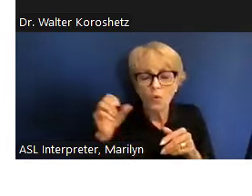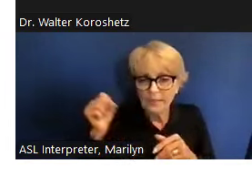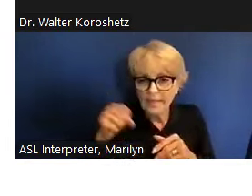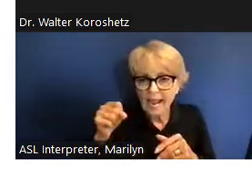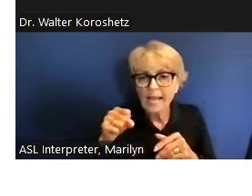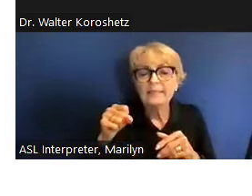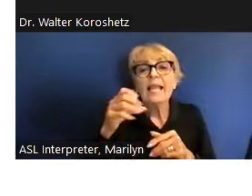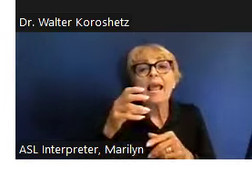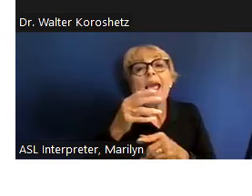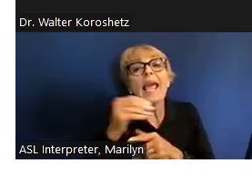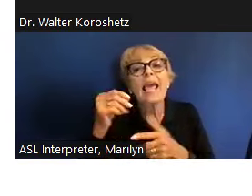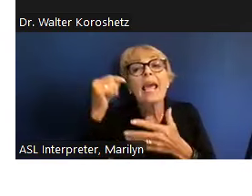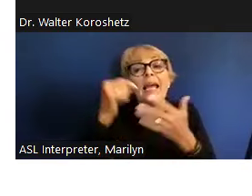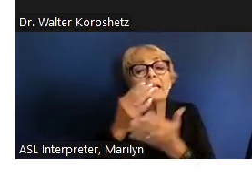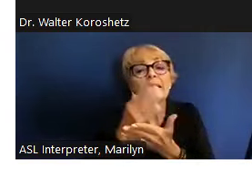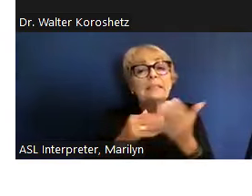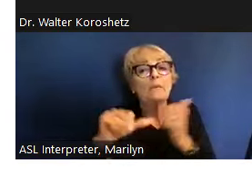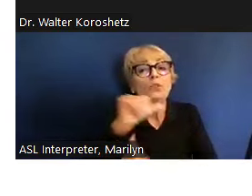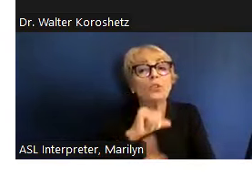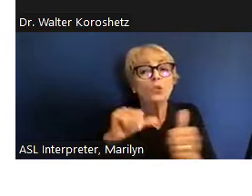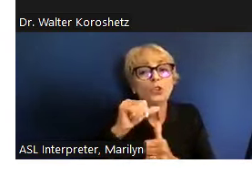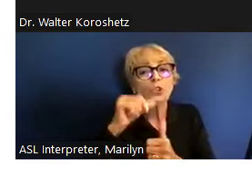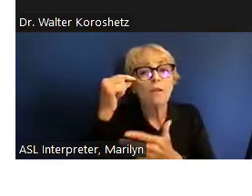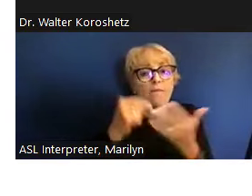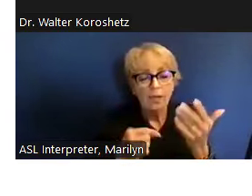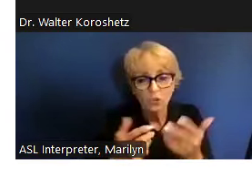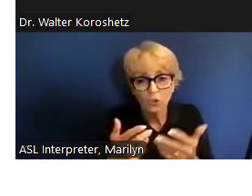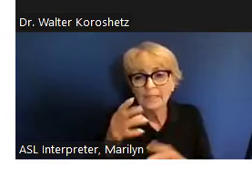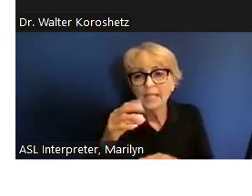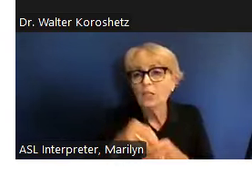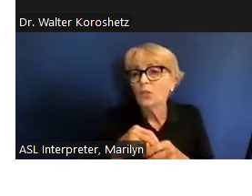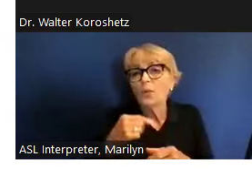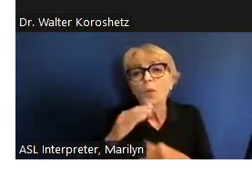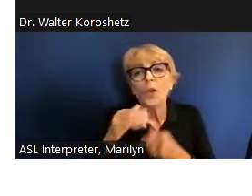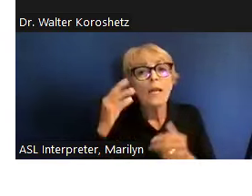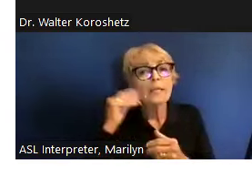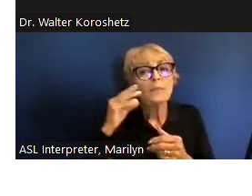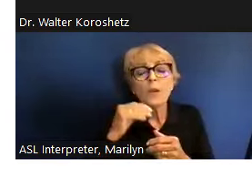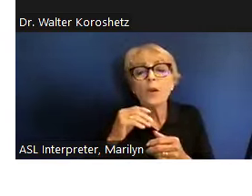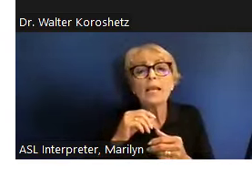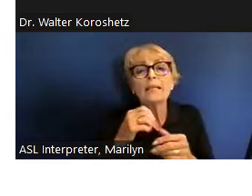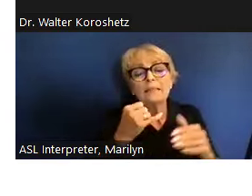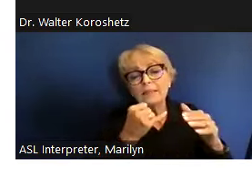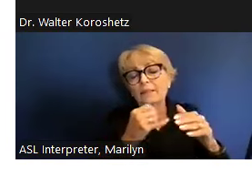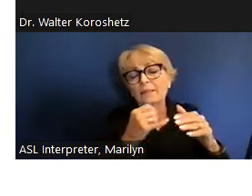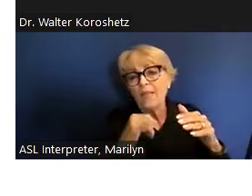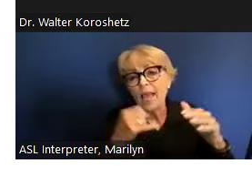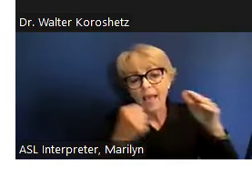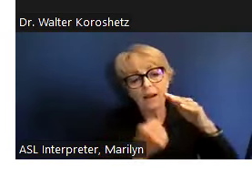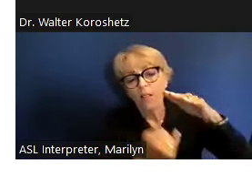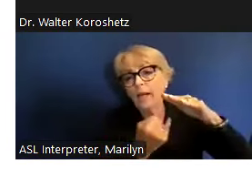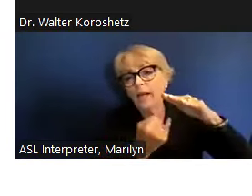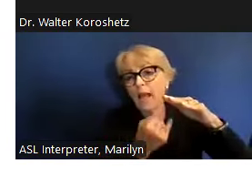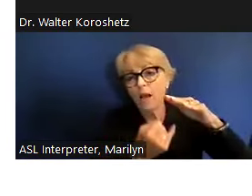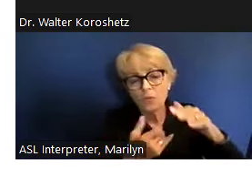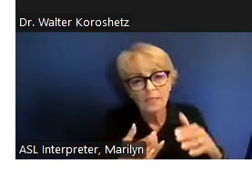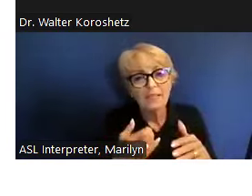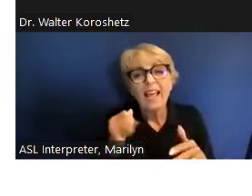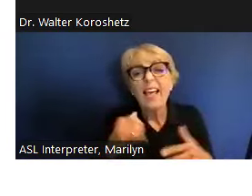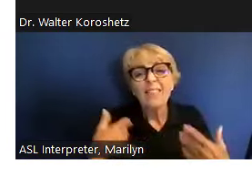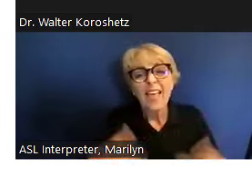and there are some social factors, including, we all experienced lockdown, and that was traumatic, and we had some loss of